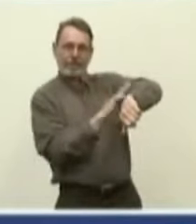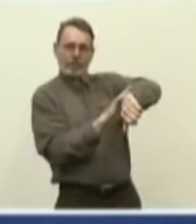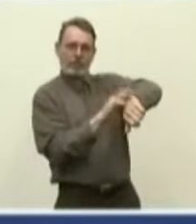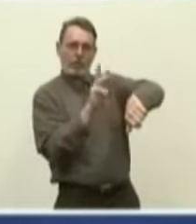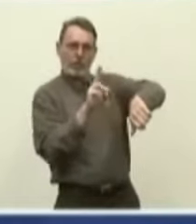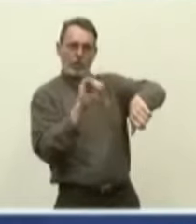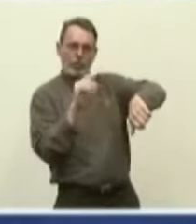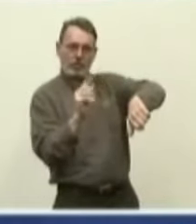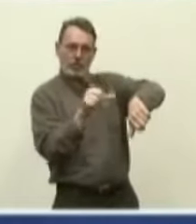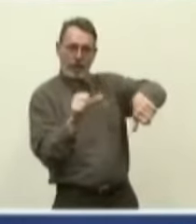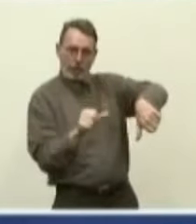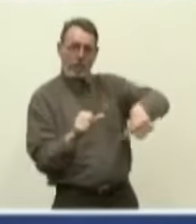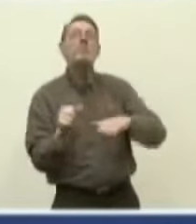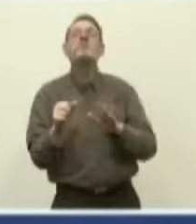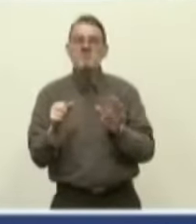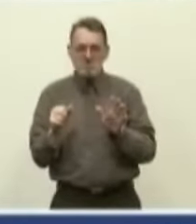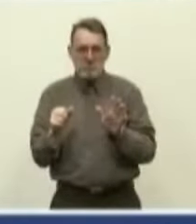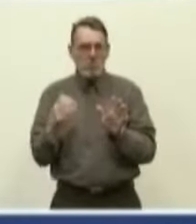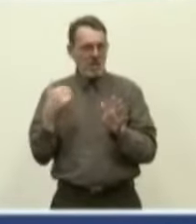The audio portion of a